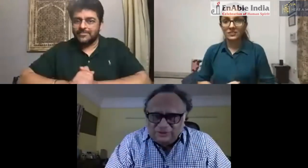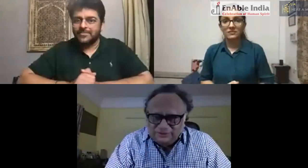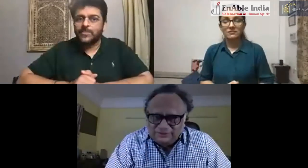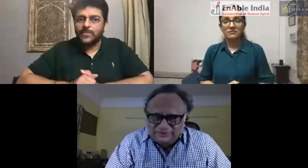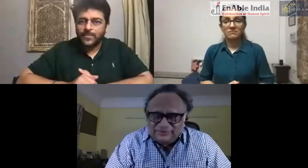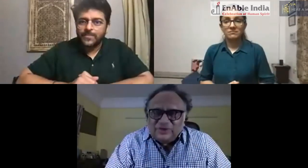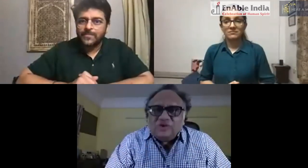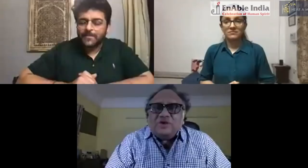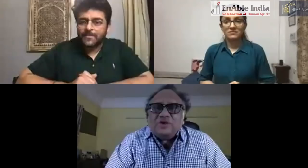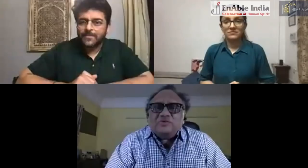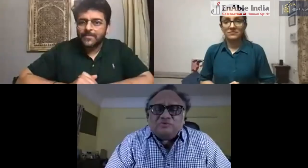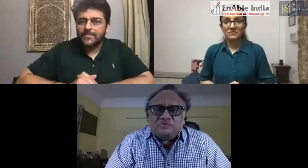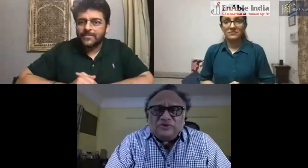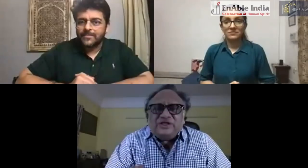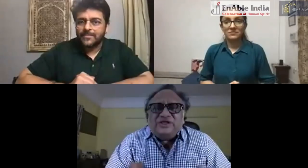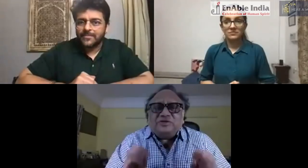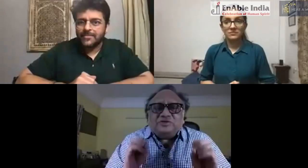So